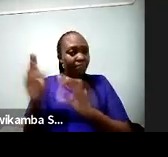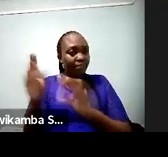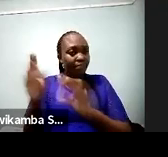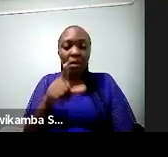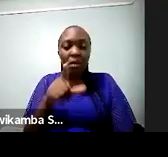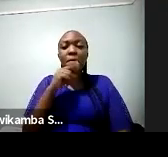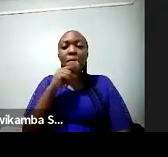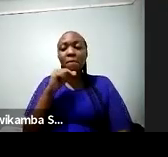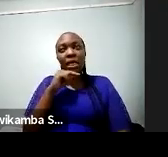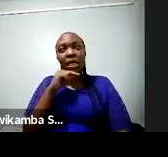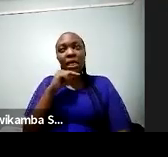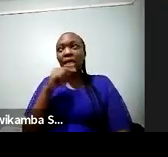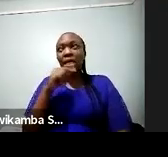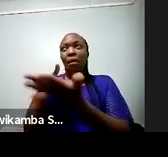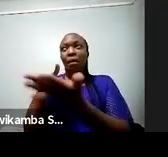yes.